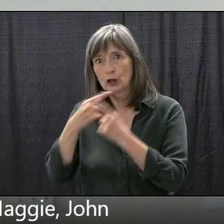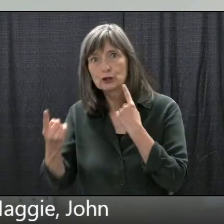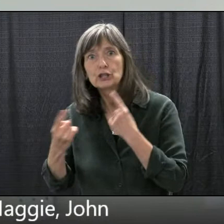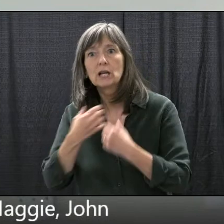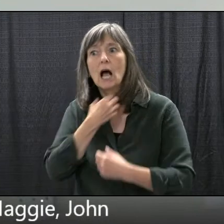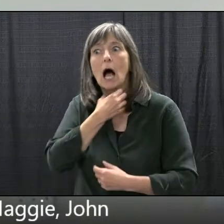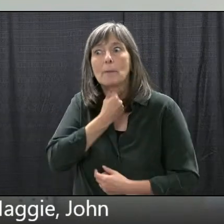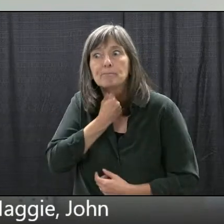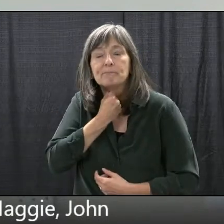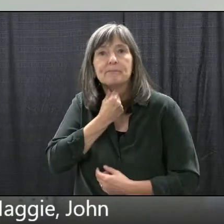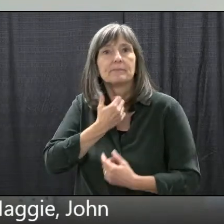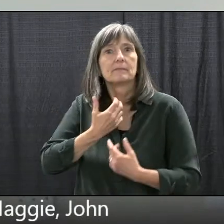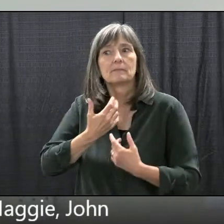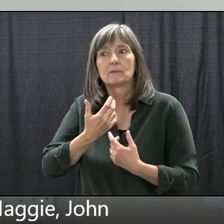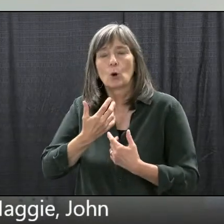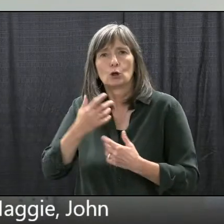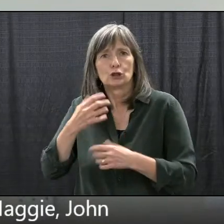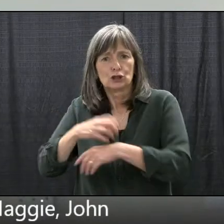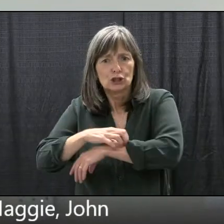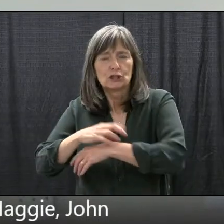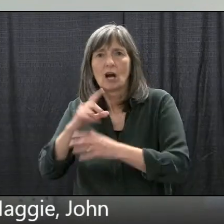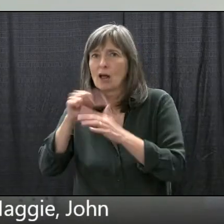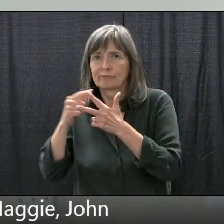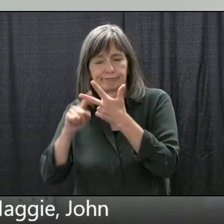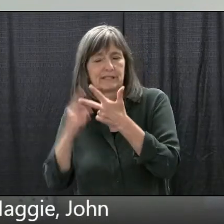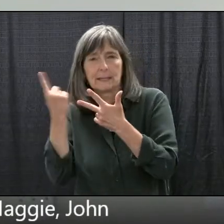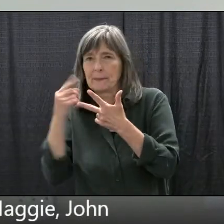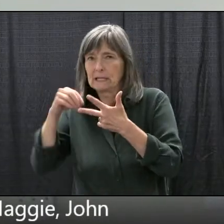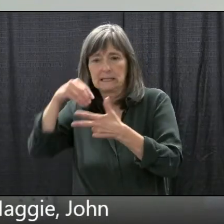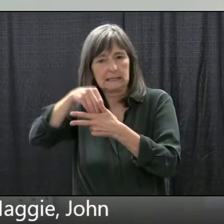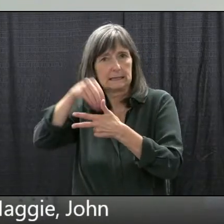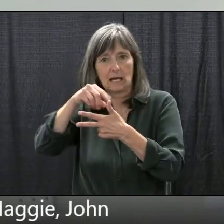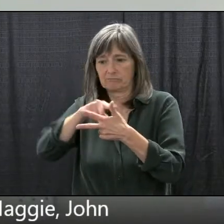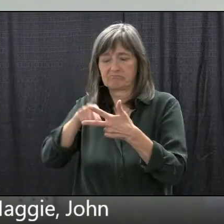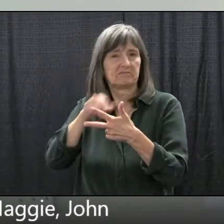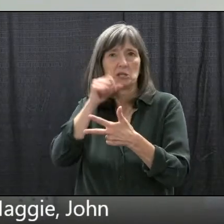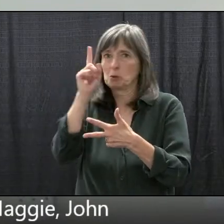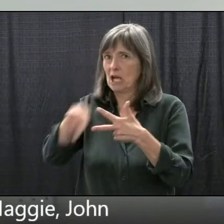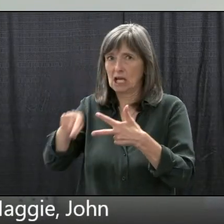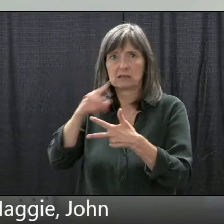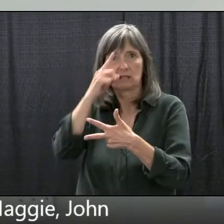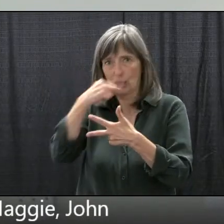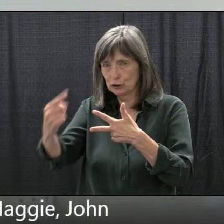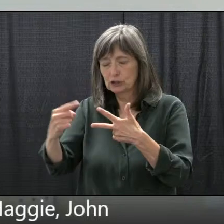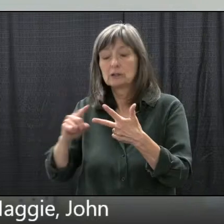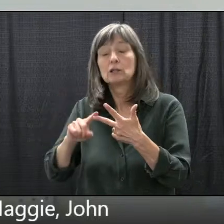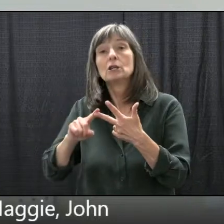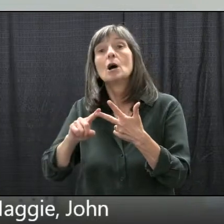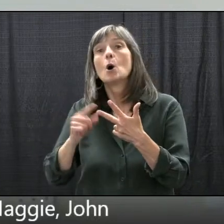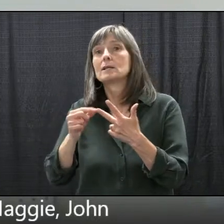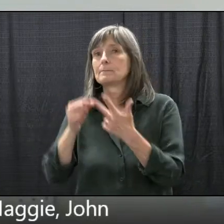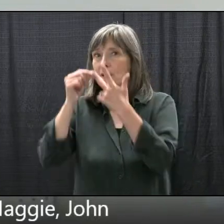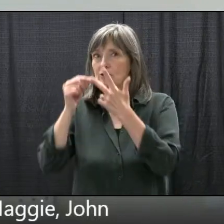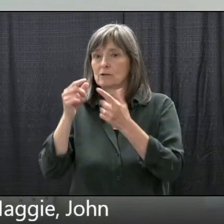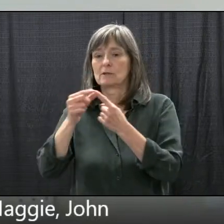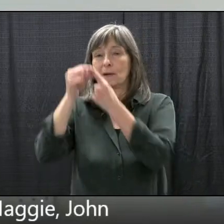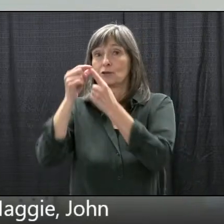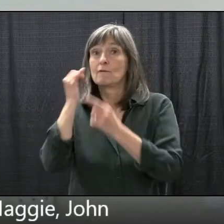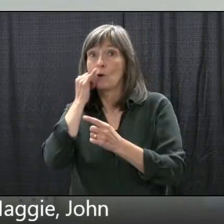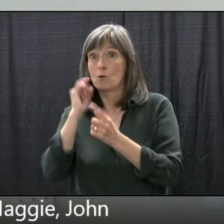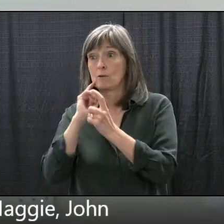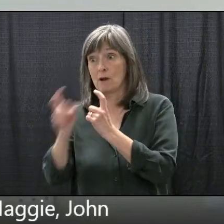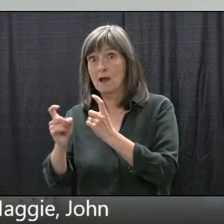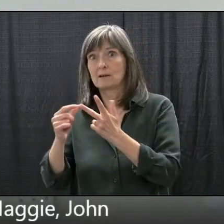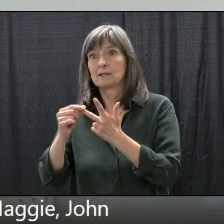or a significant reaction to a component of a vaccine, then you can ring that line, explain